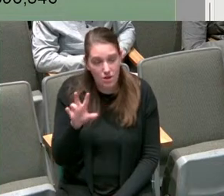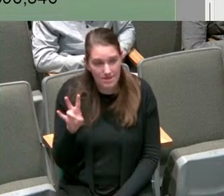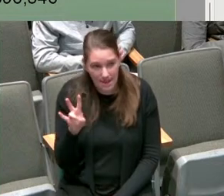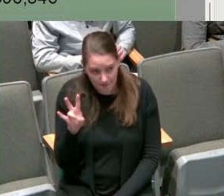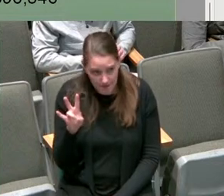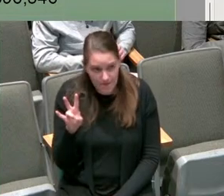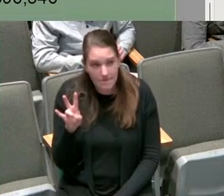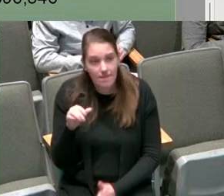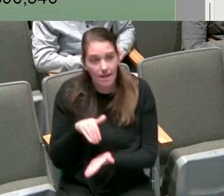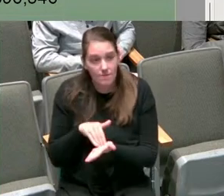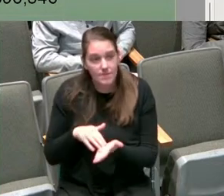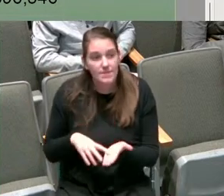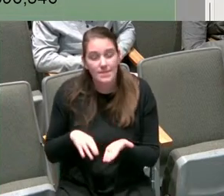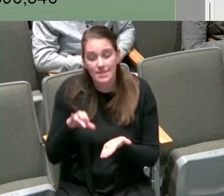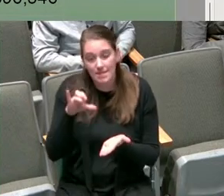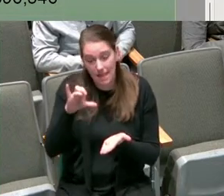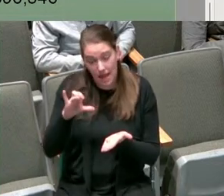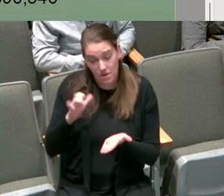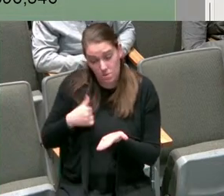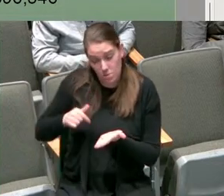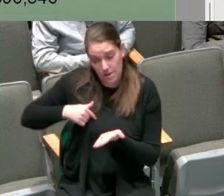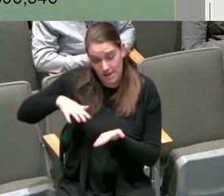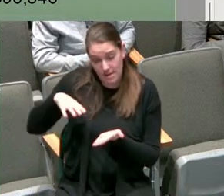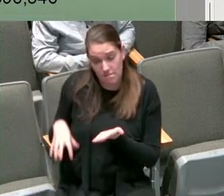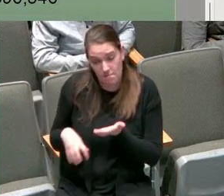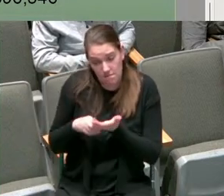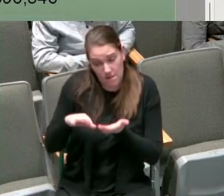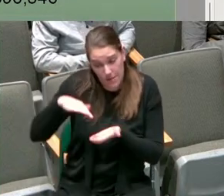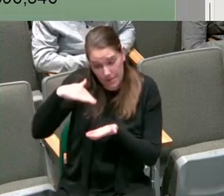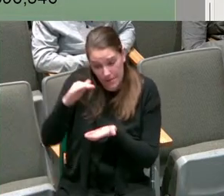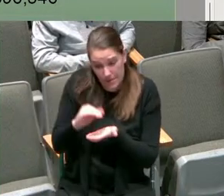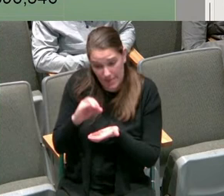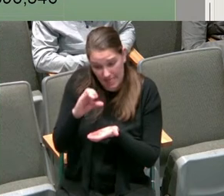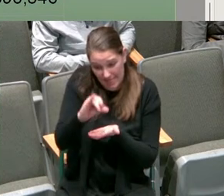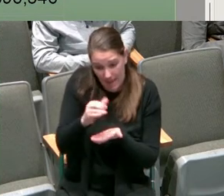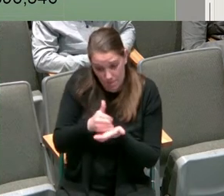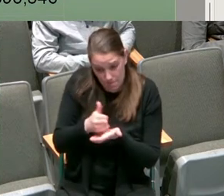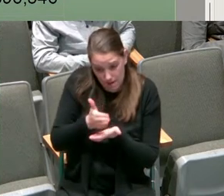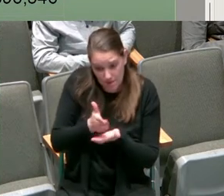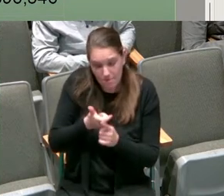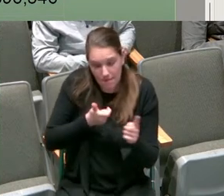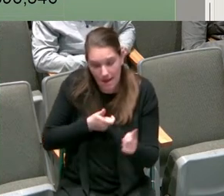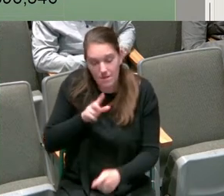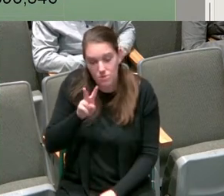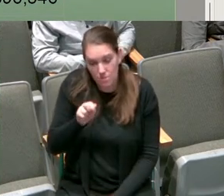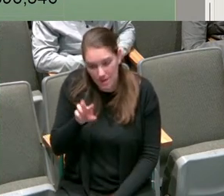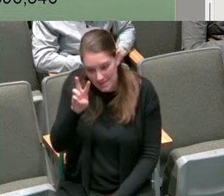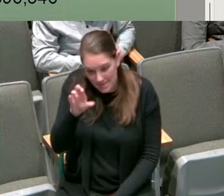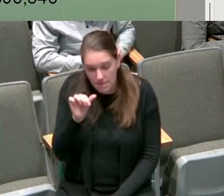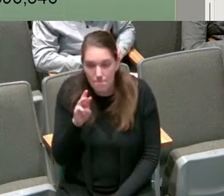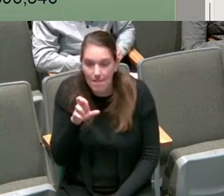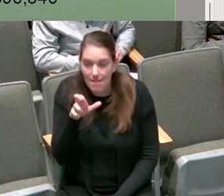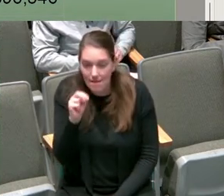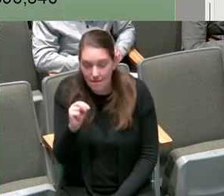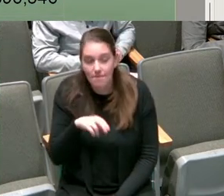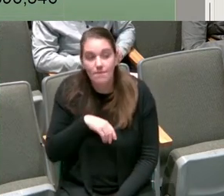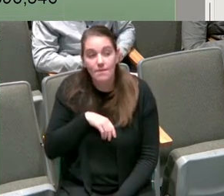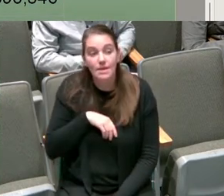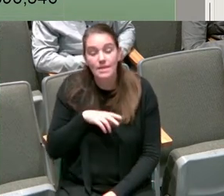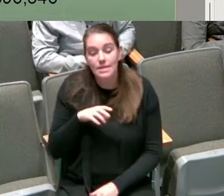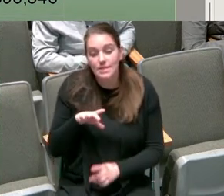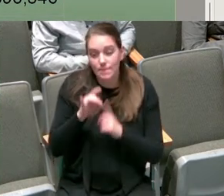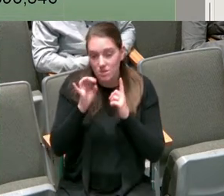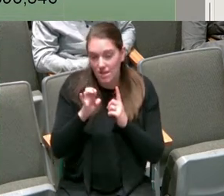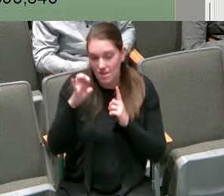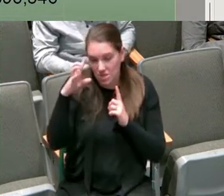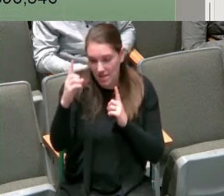offset that budget by 2.6 million special education Reserve which was already voted as part of article 11.